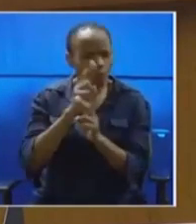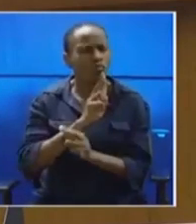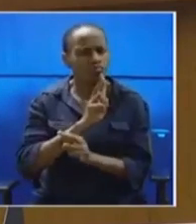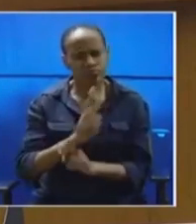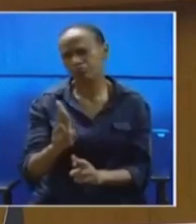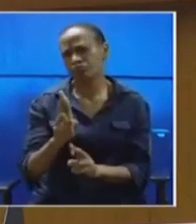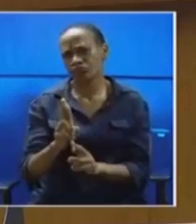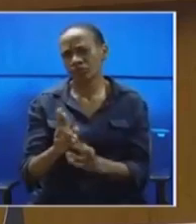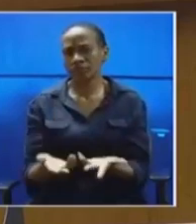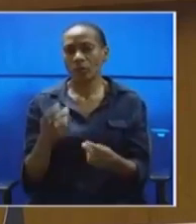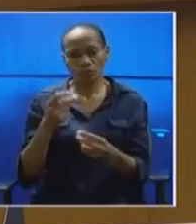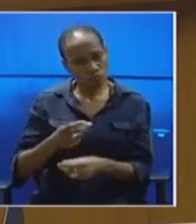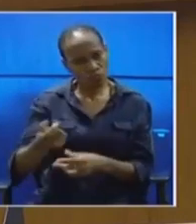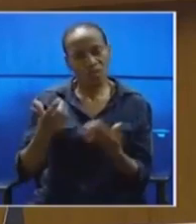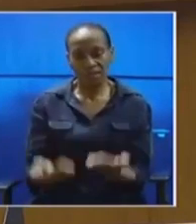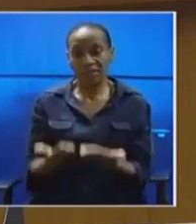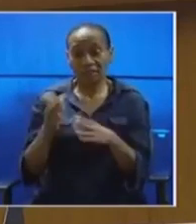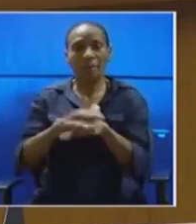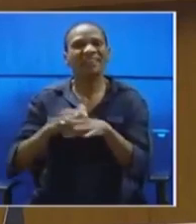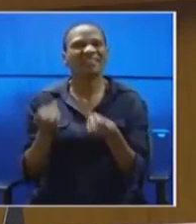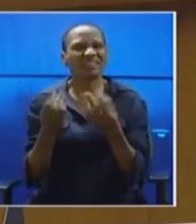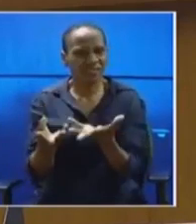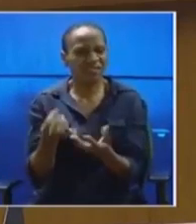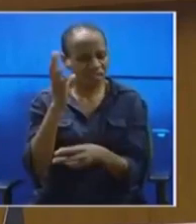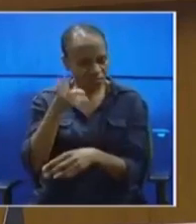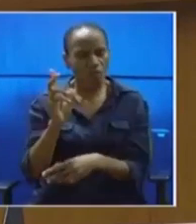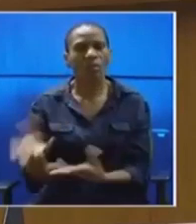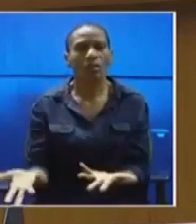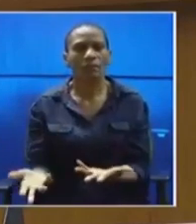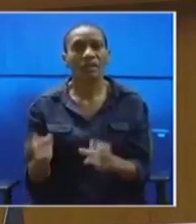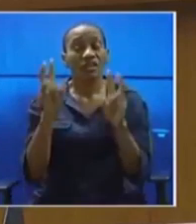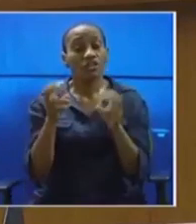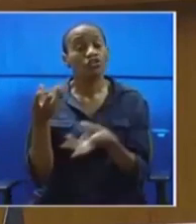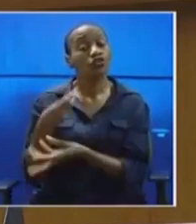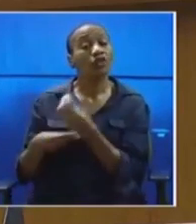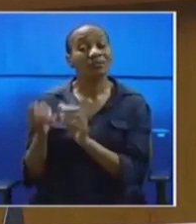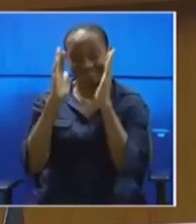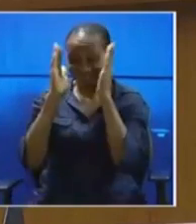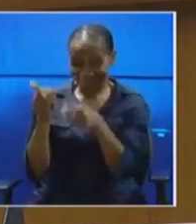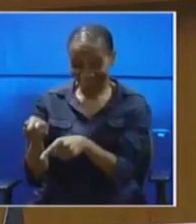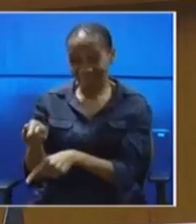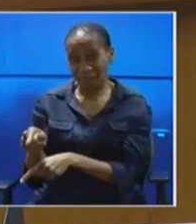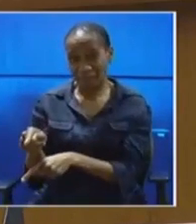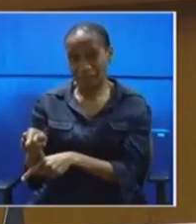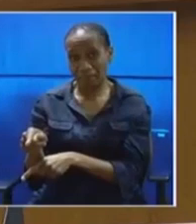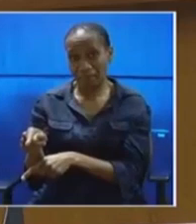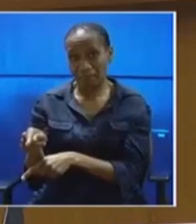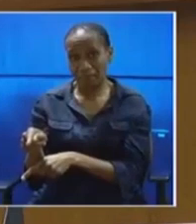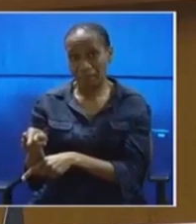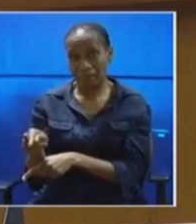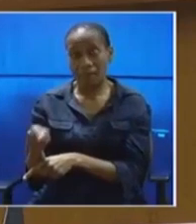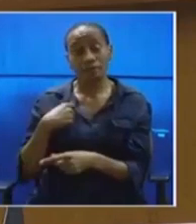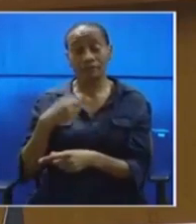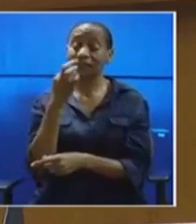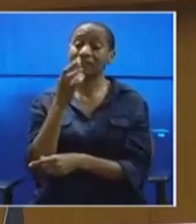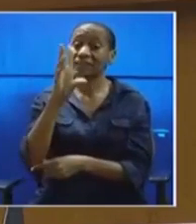professional, and speed up the delivery of basic service. On the issue of corruption specifically, I relayed that under a DA